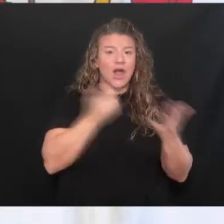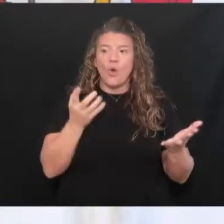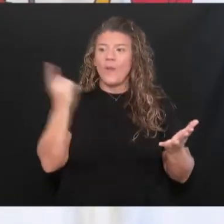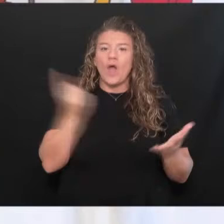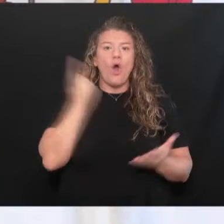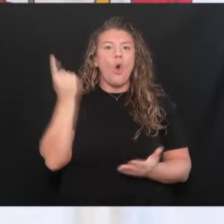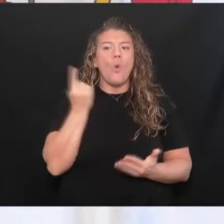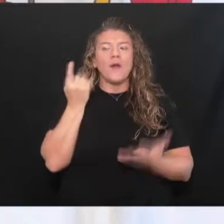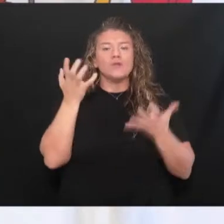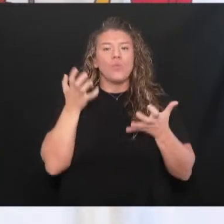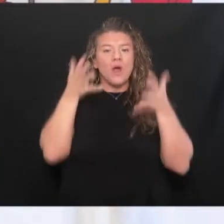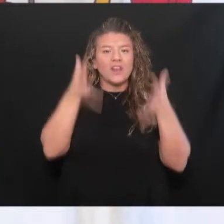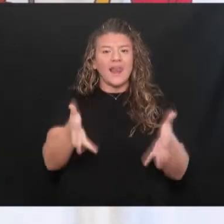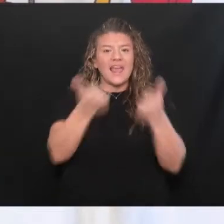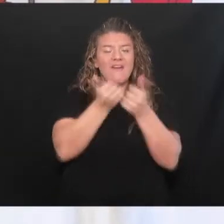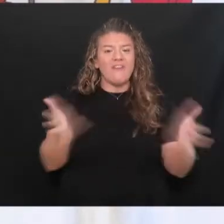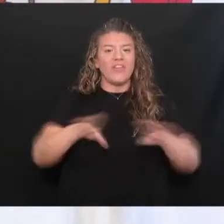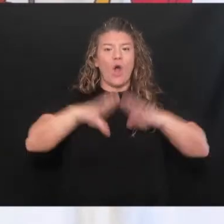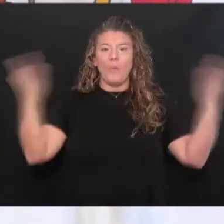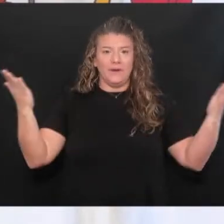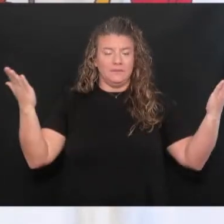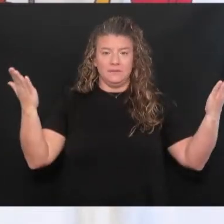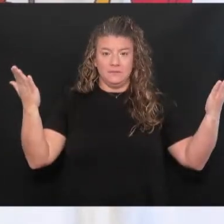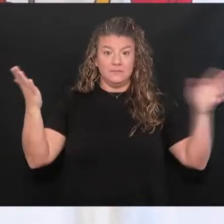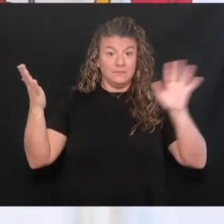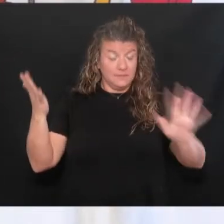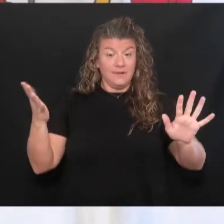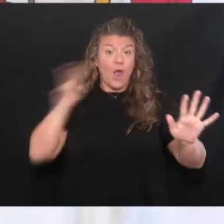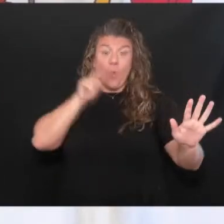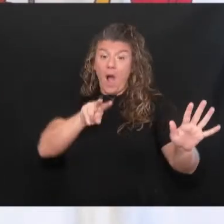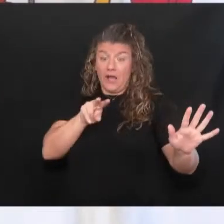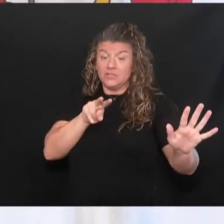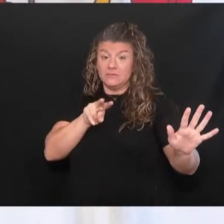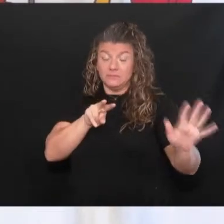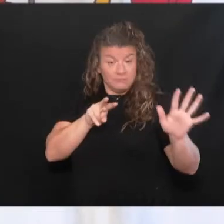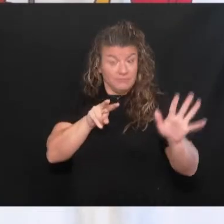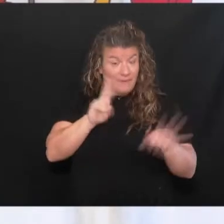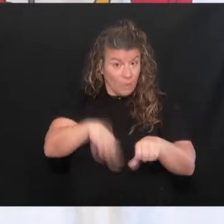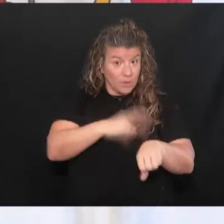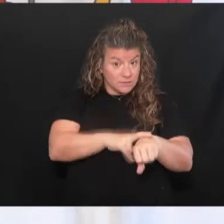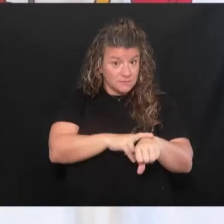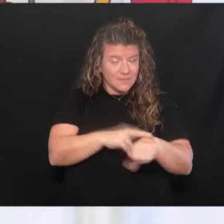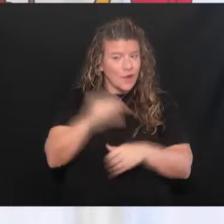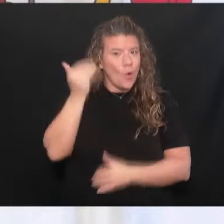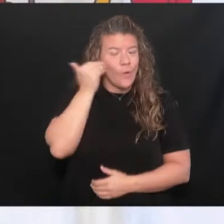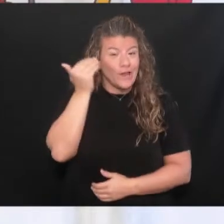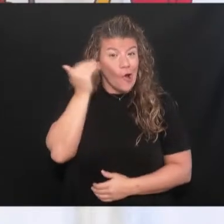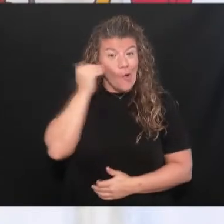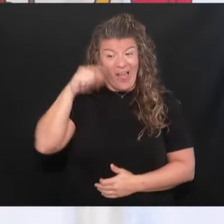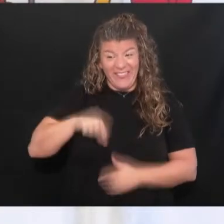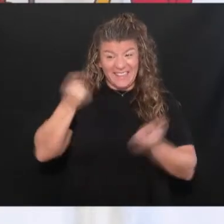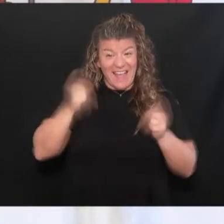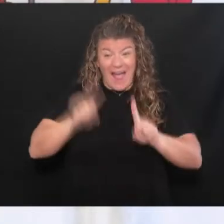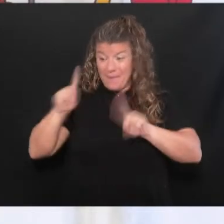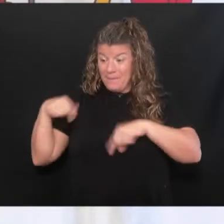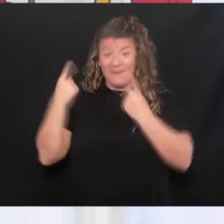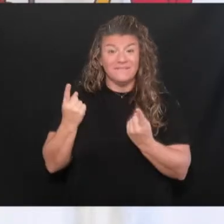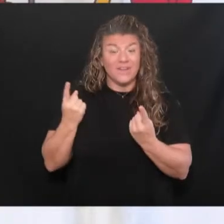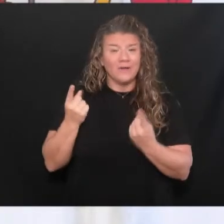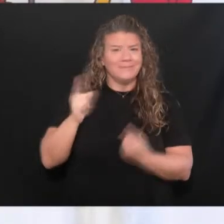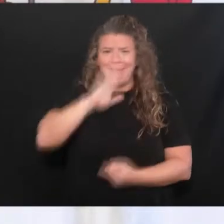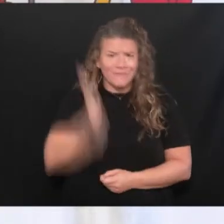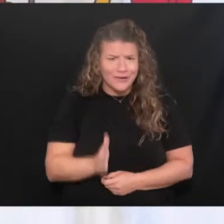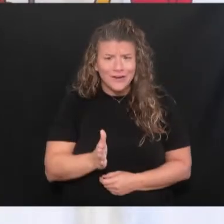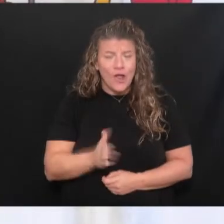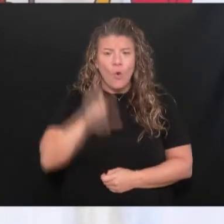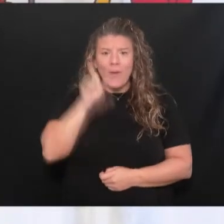always want to leave everything open and on the table, do we not? We all know there's no playbook, and we all know that we've got to be